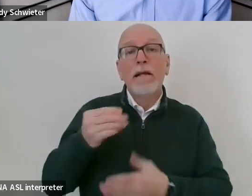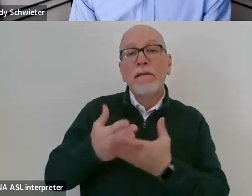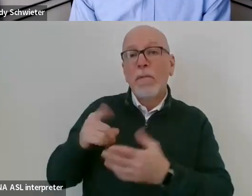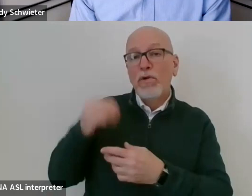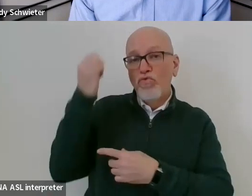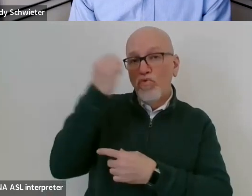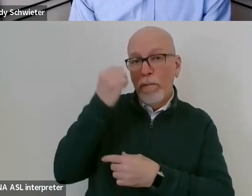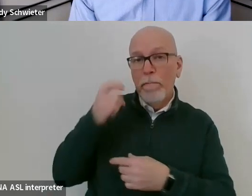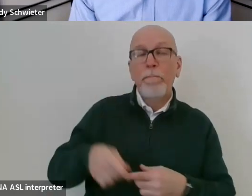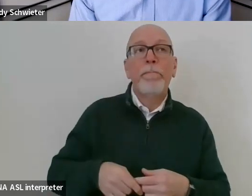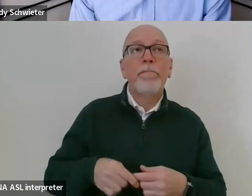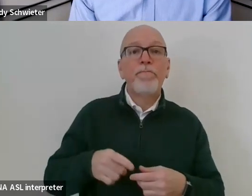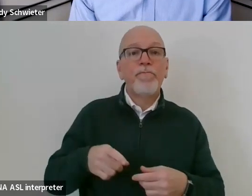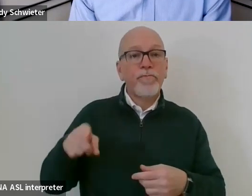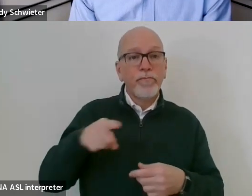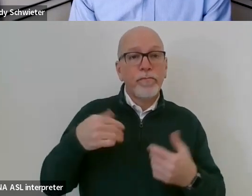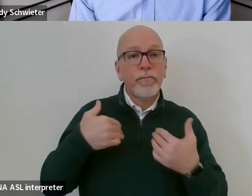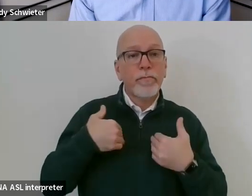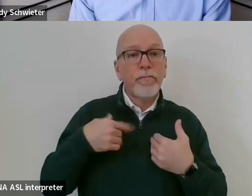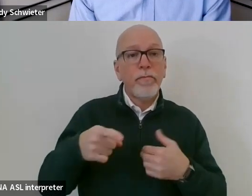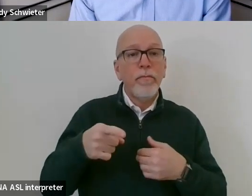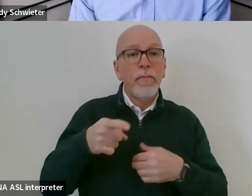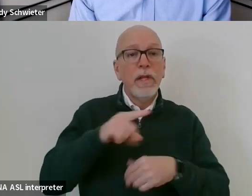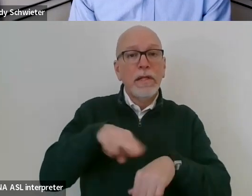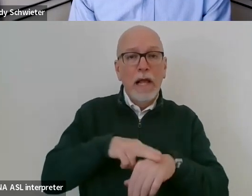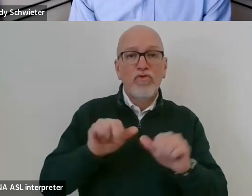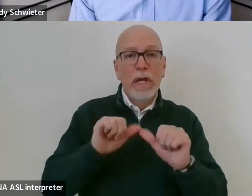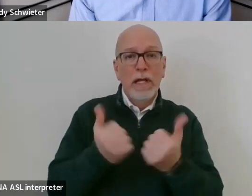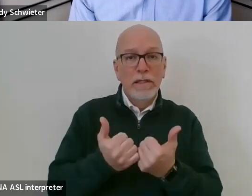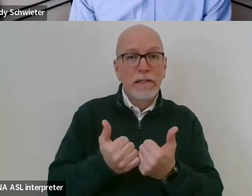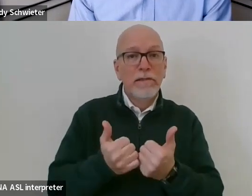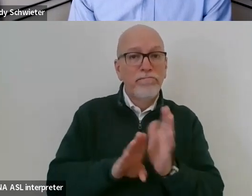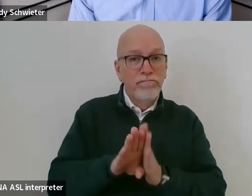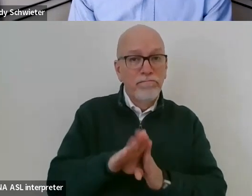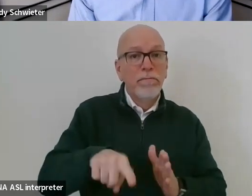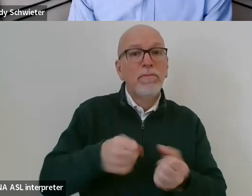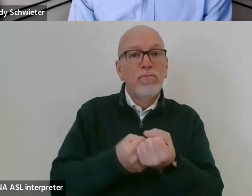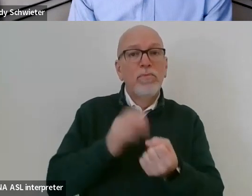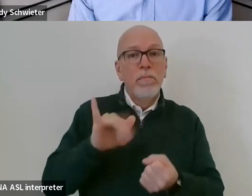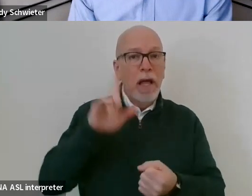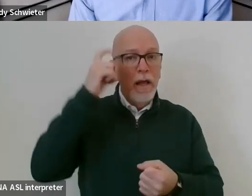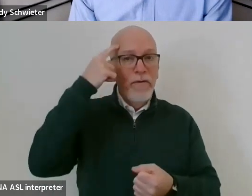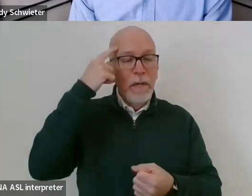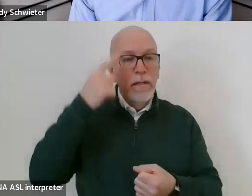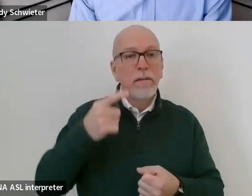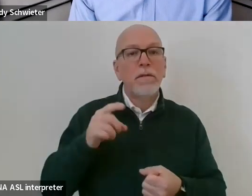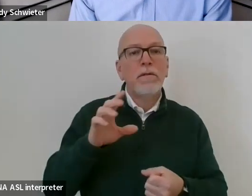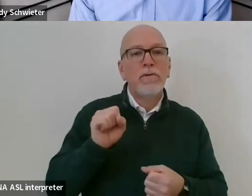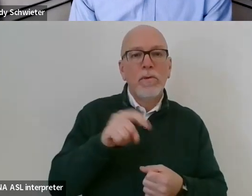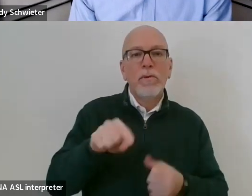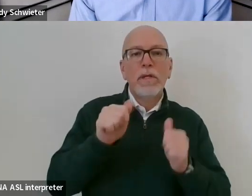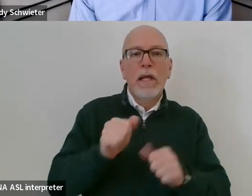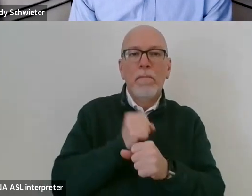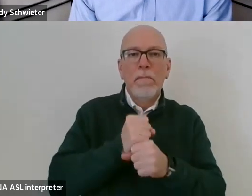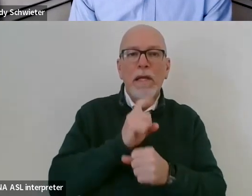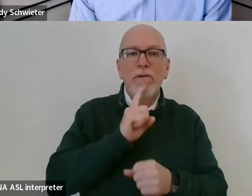Union that they have developed national agencies that are supported by the governments in order to make sure